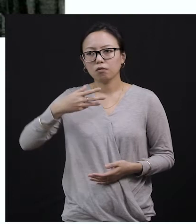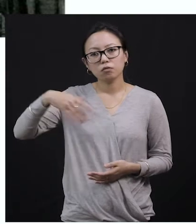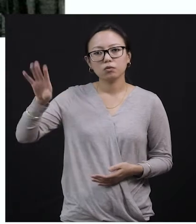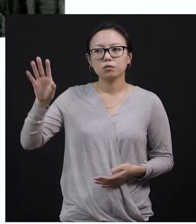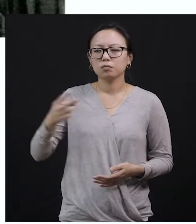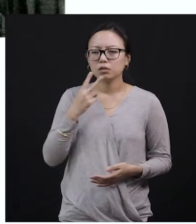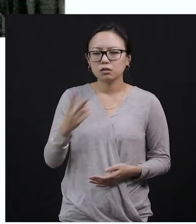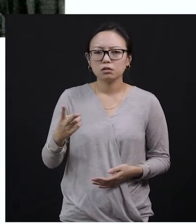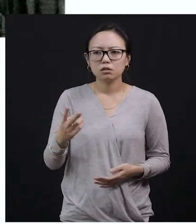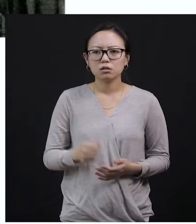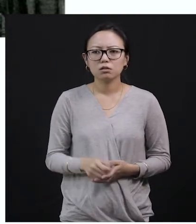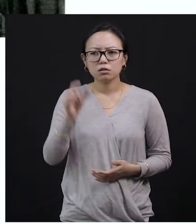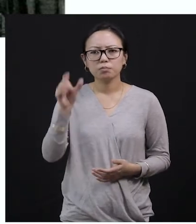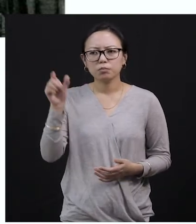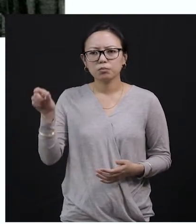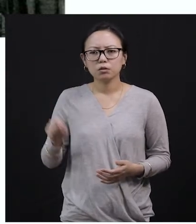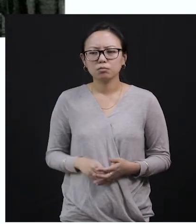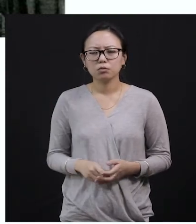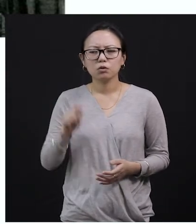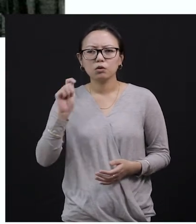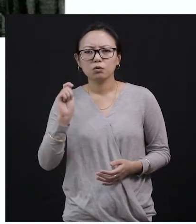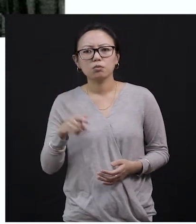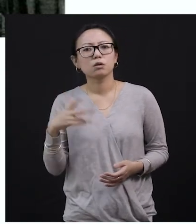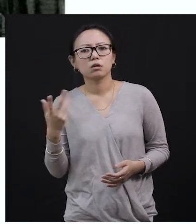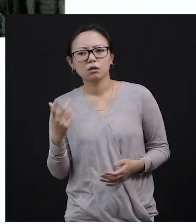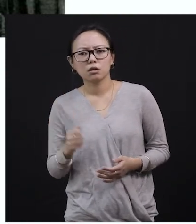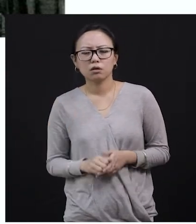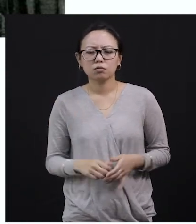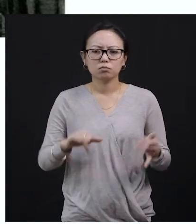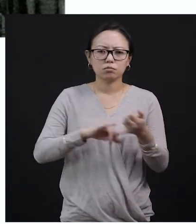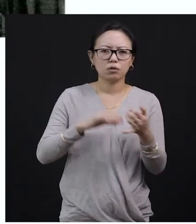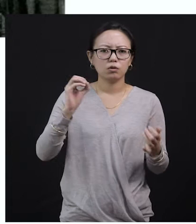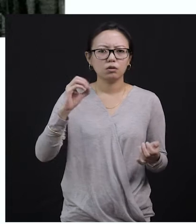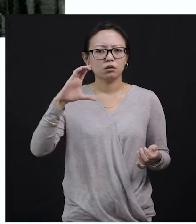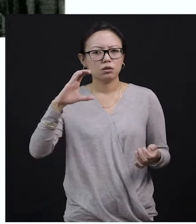people, how they are doing, how is their social life, and he also